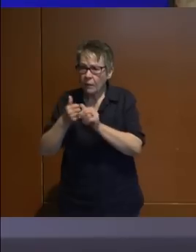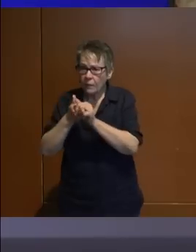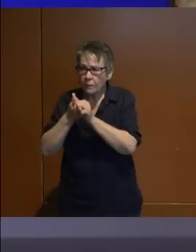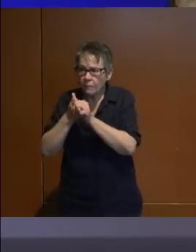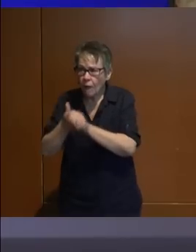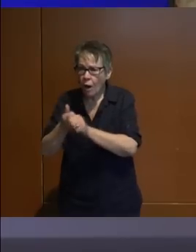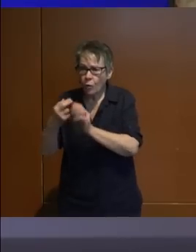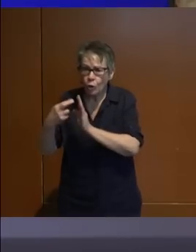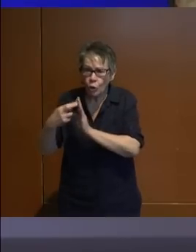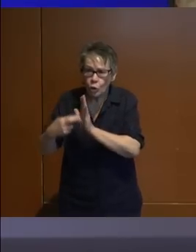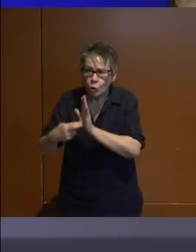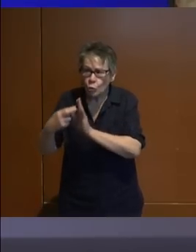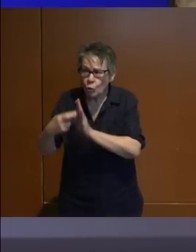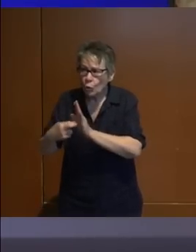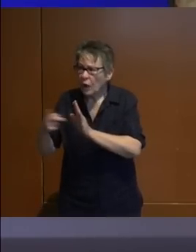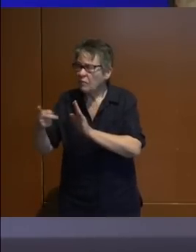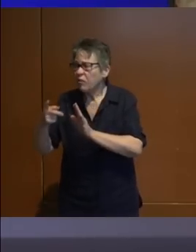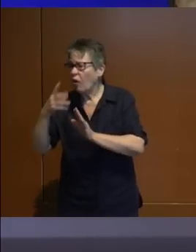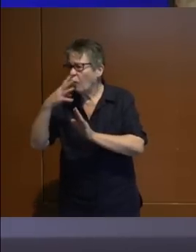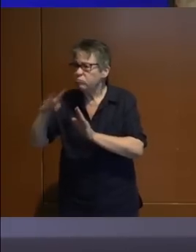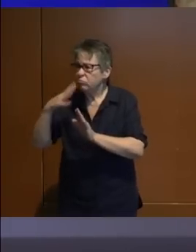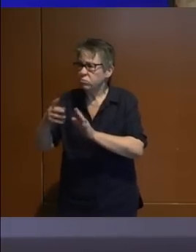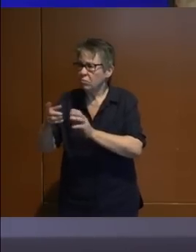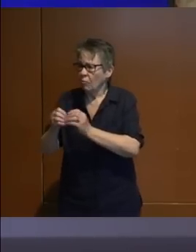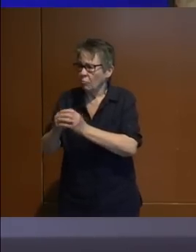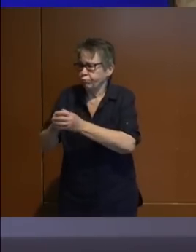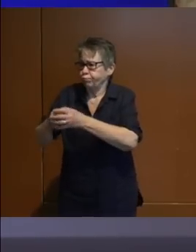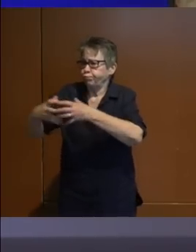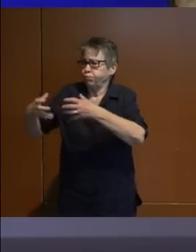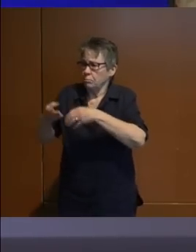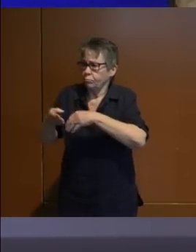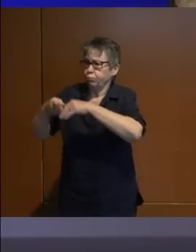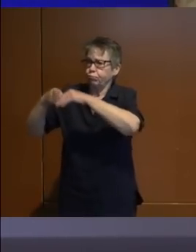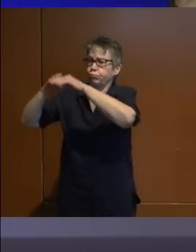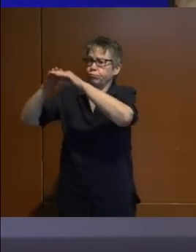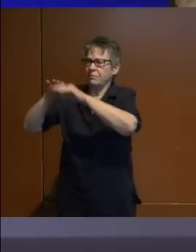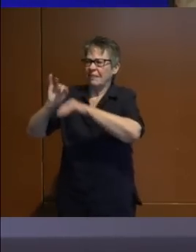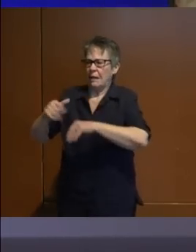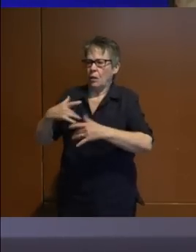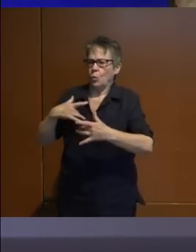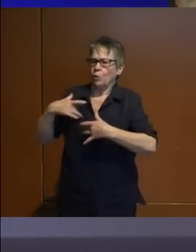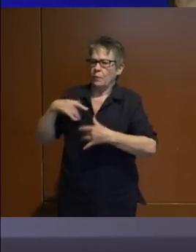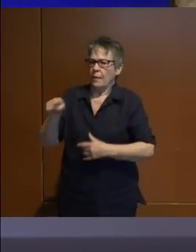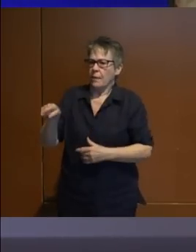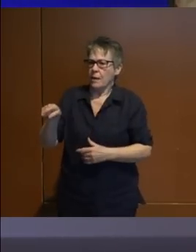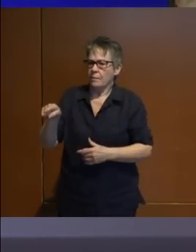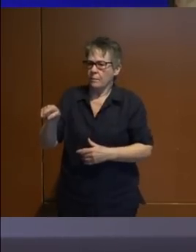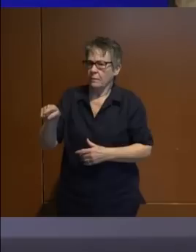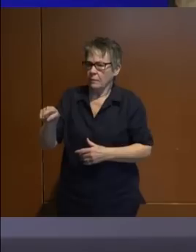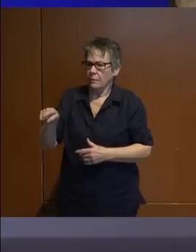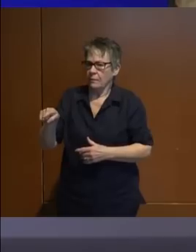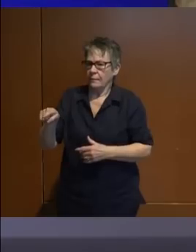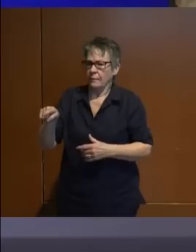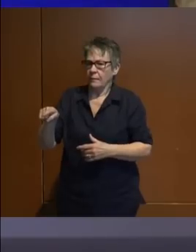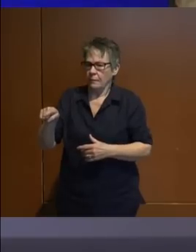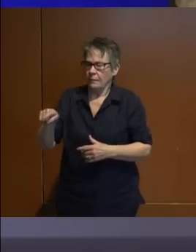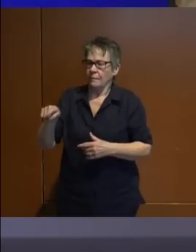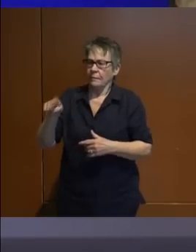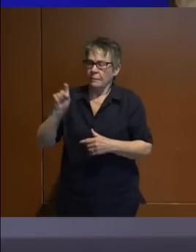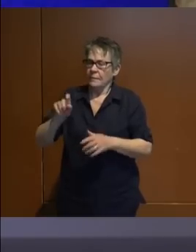but those are areas that we are highly focused on. But it is the fight of our lives, and I just would plead